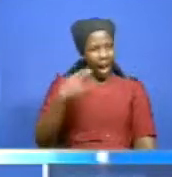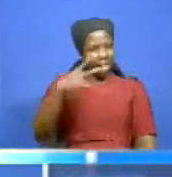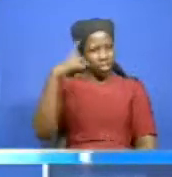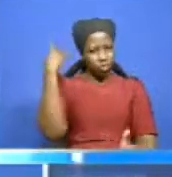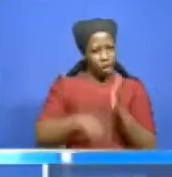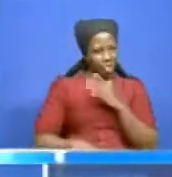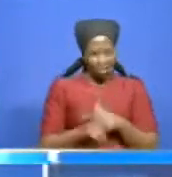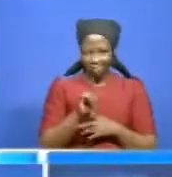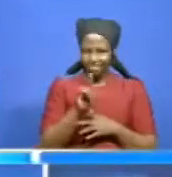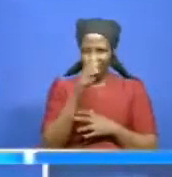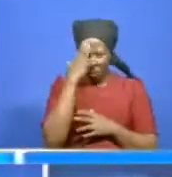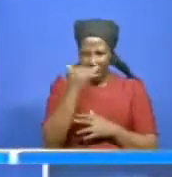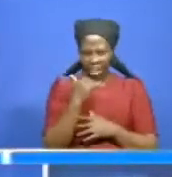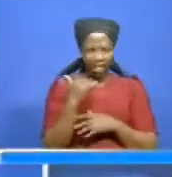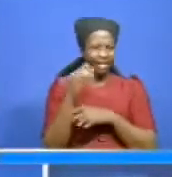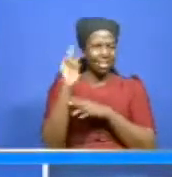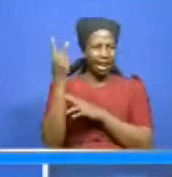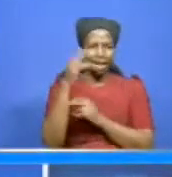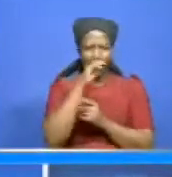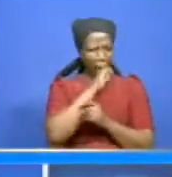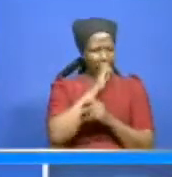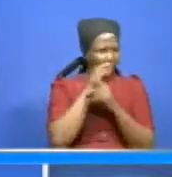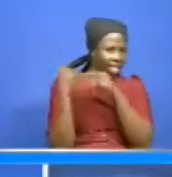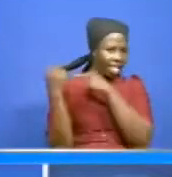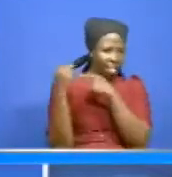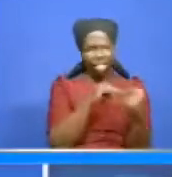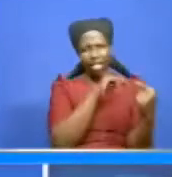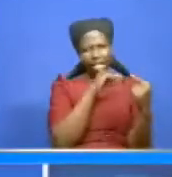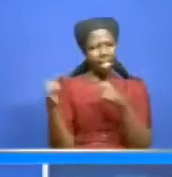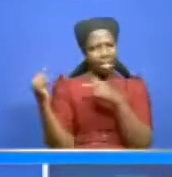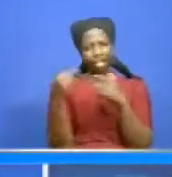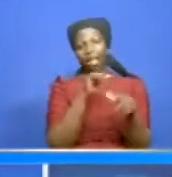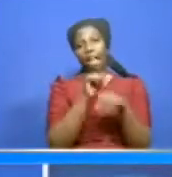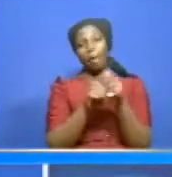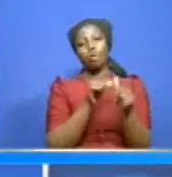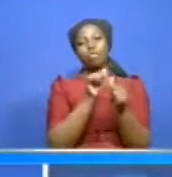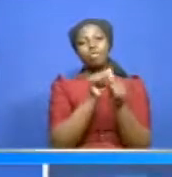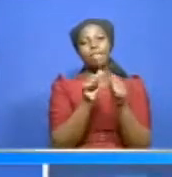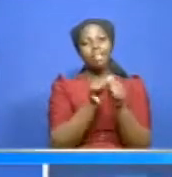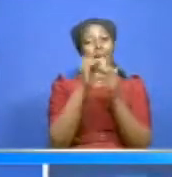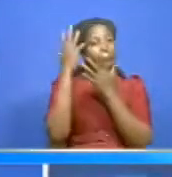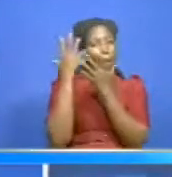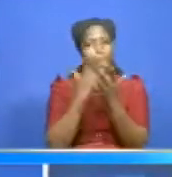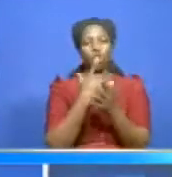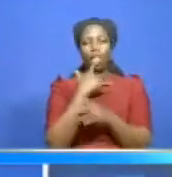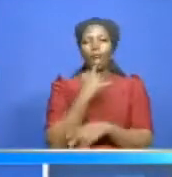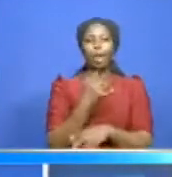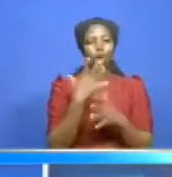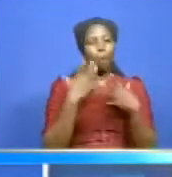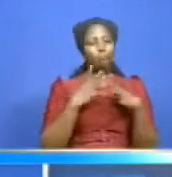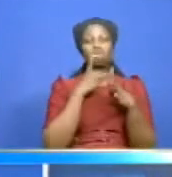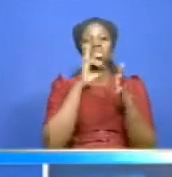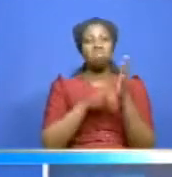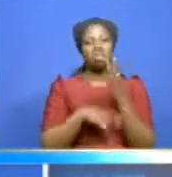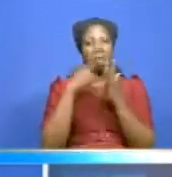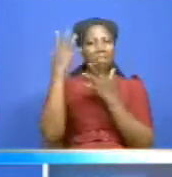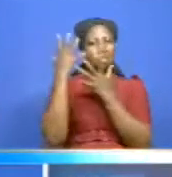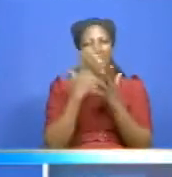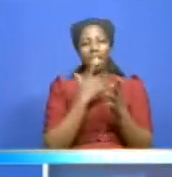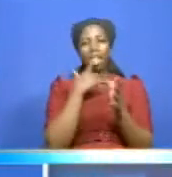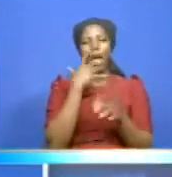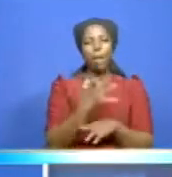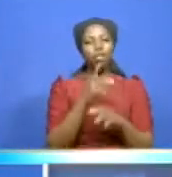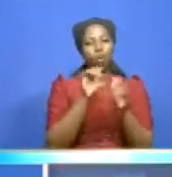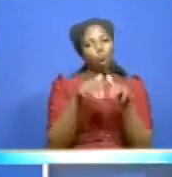of a standoff between Kenya and Tanzania over maize imports. Tomato traders say imposition of strict measures on maize imports